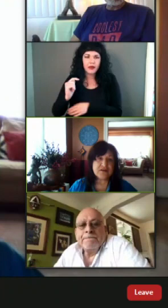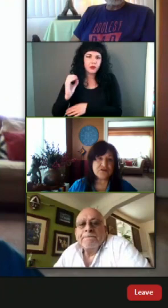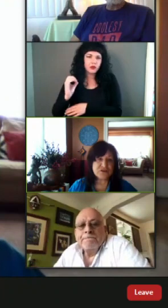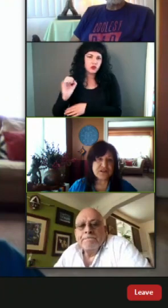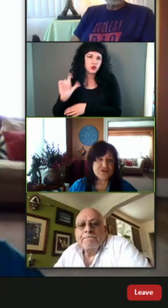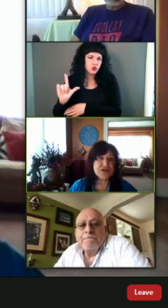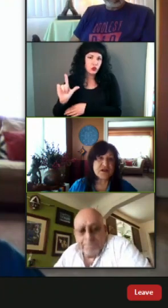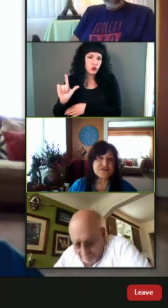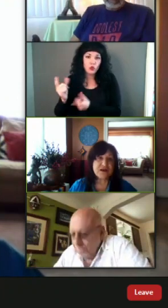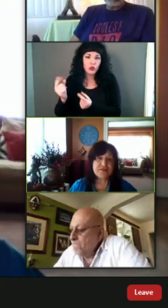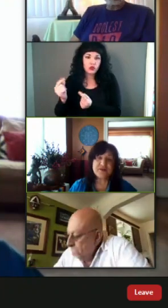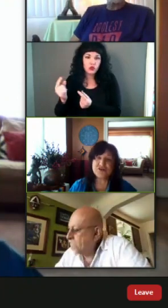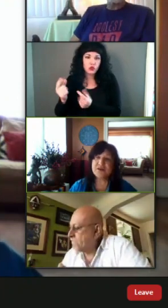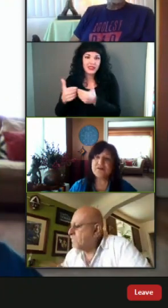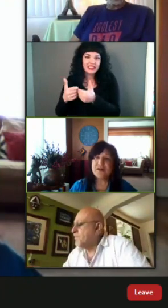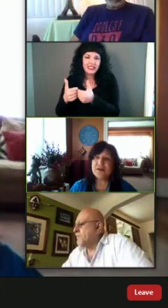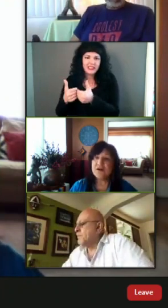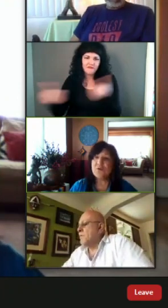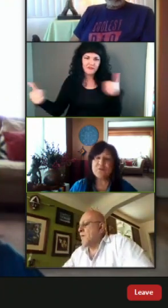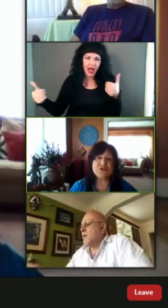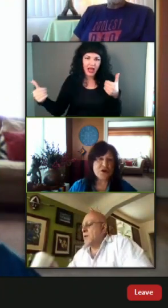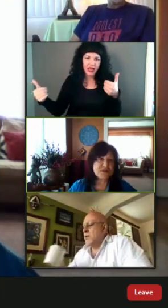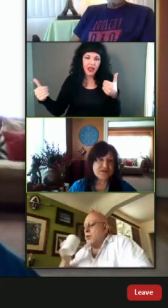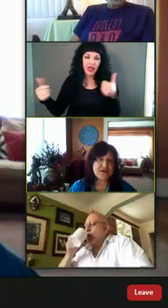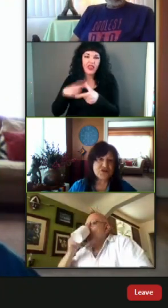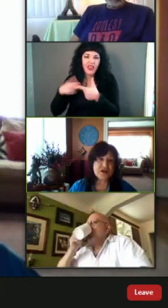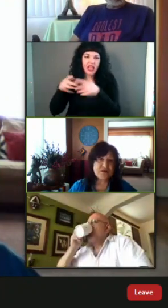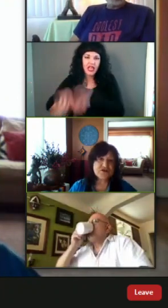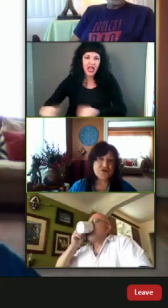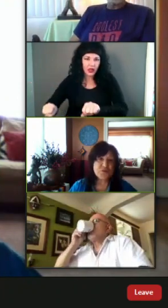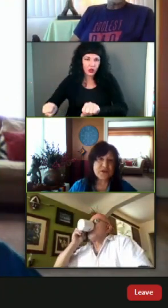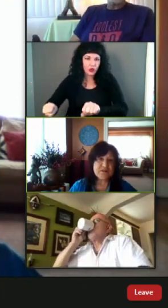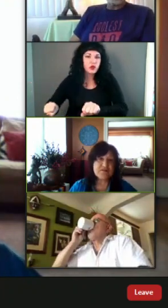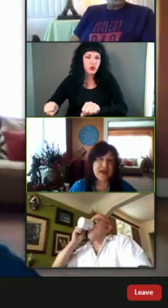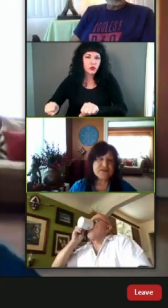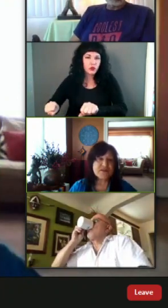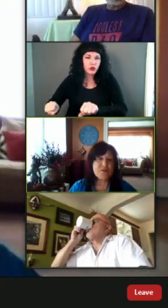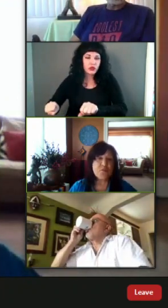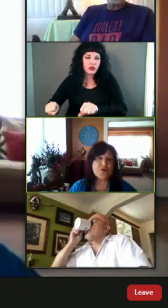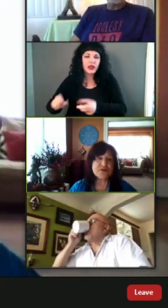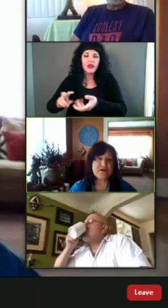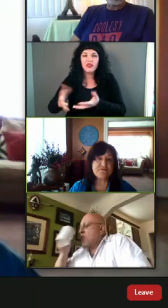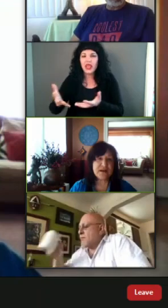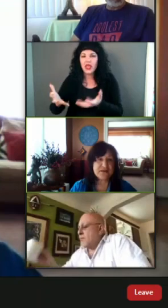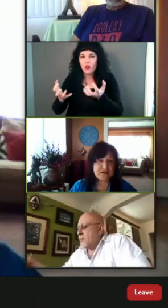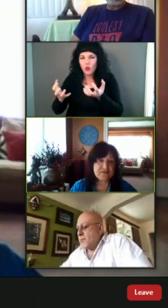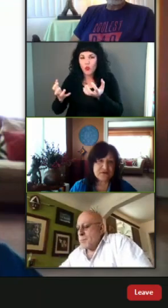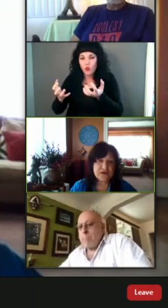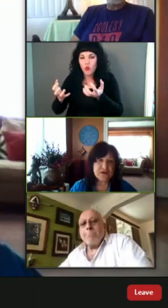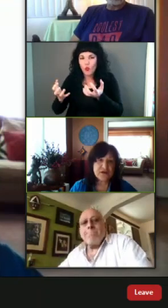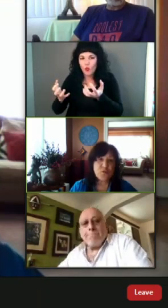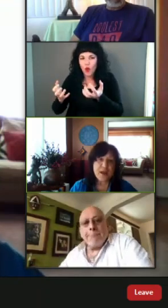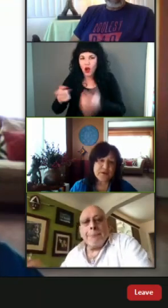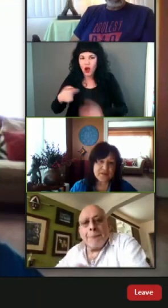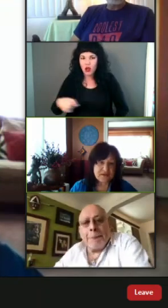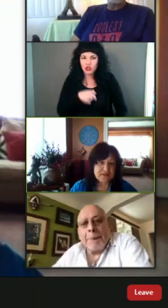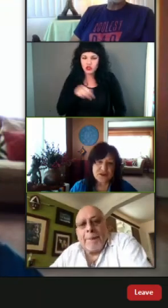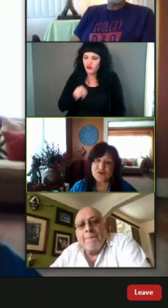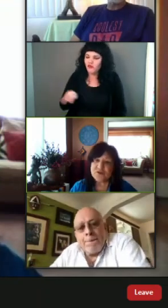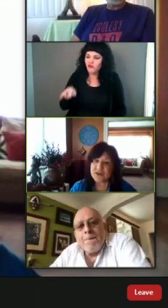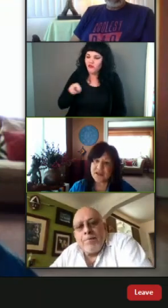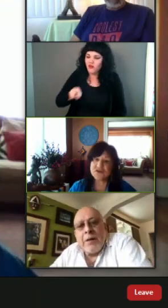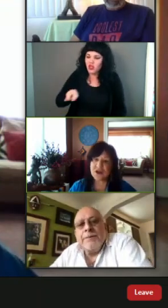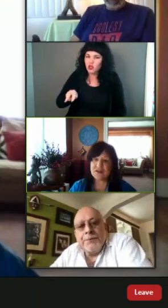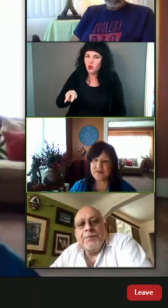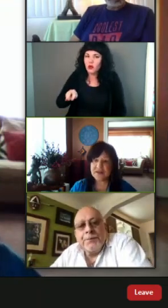other and teaching us to other each other, where we don't see each other as human, that's their most effective weapon that they